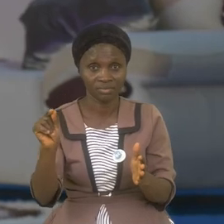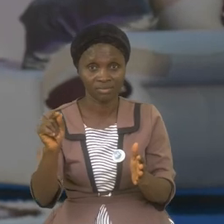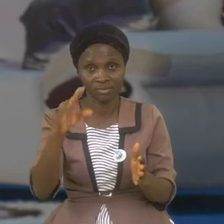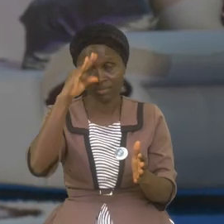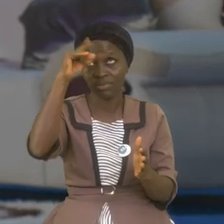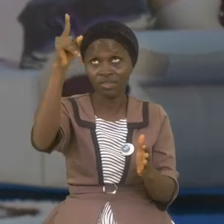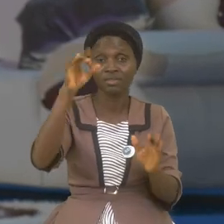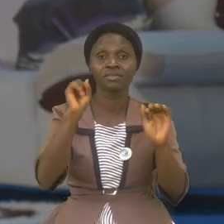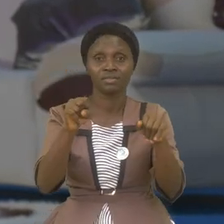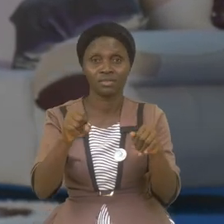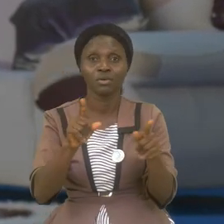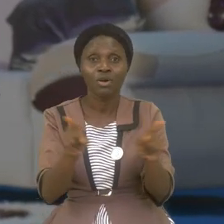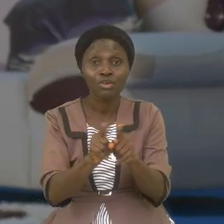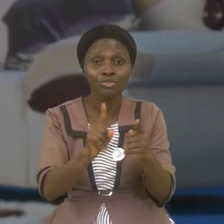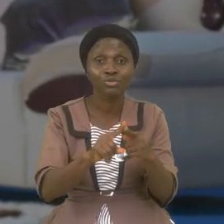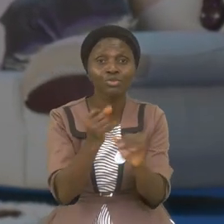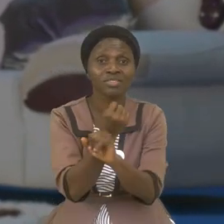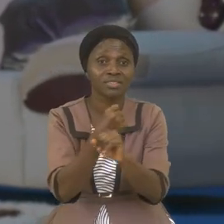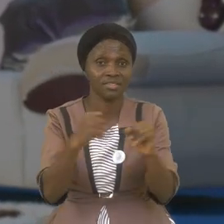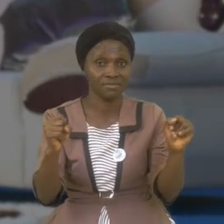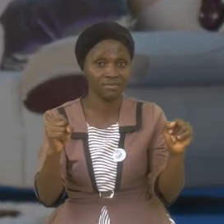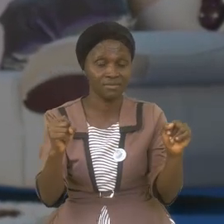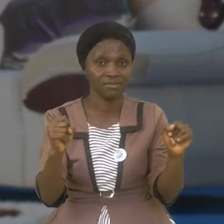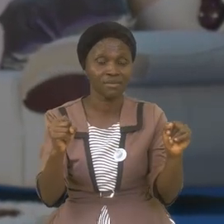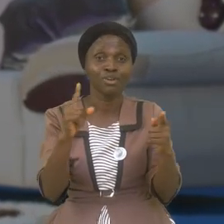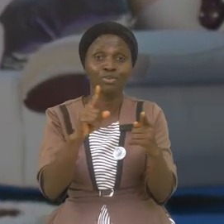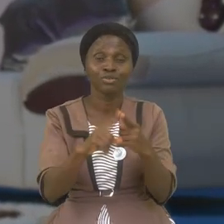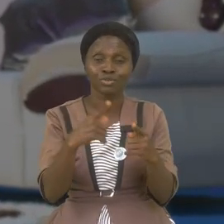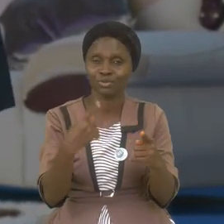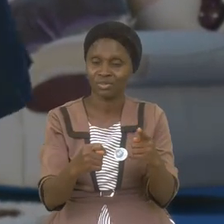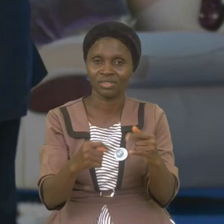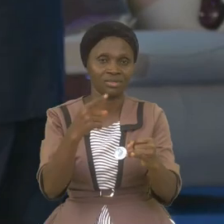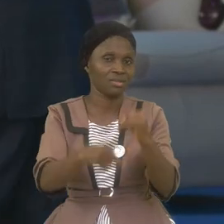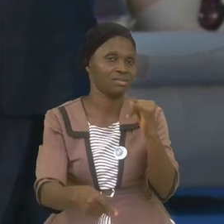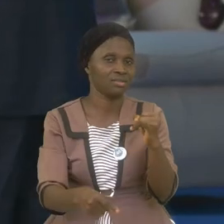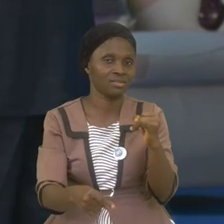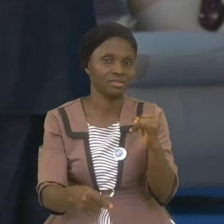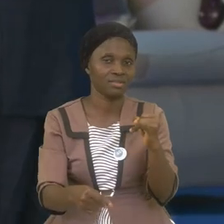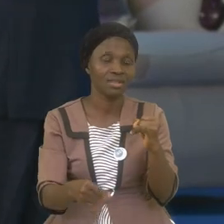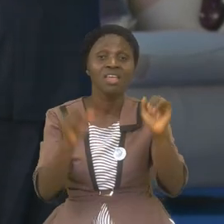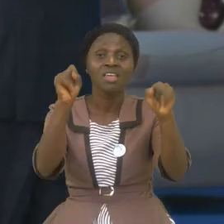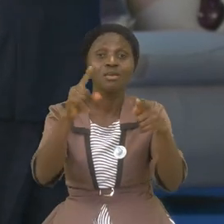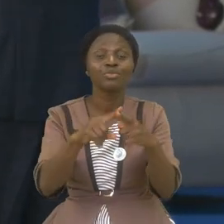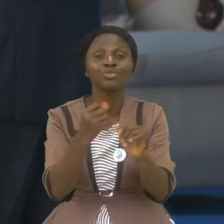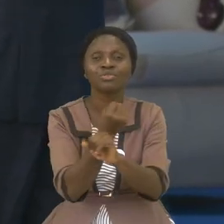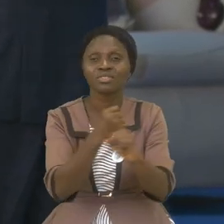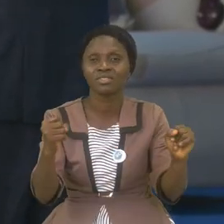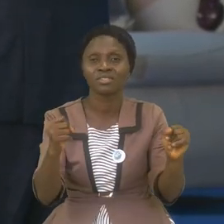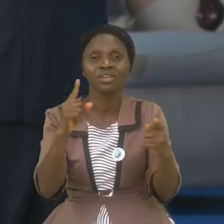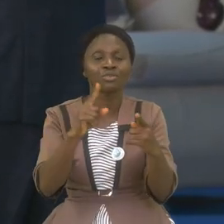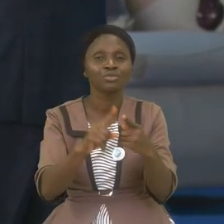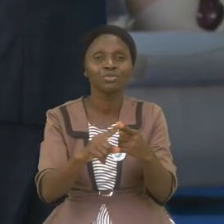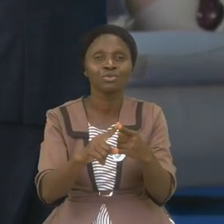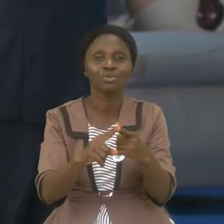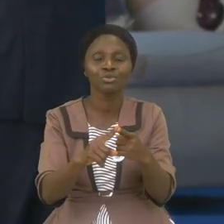able also to save to the uttermost, able to save to the uttermost part